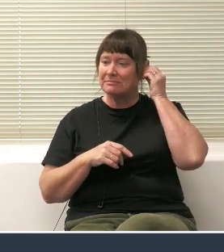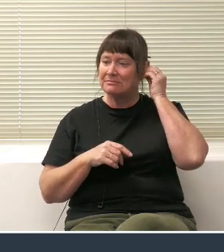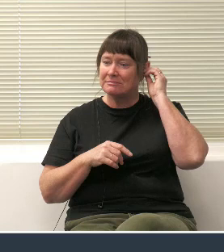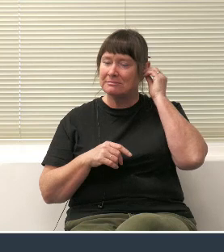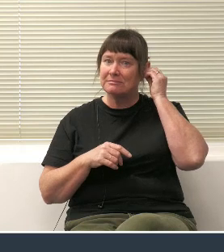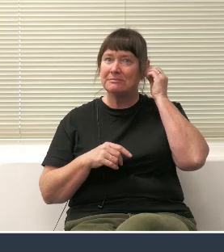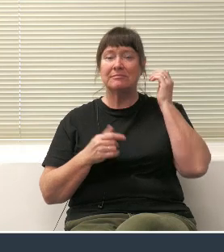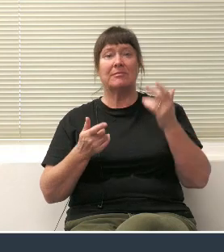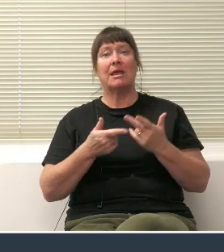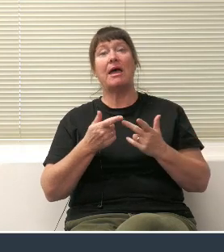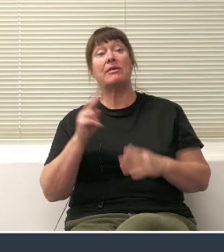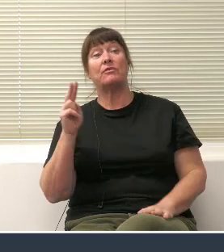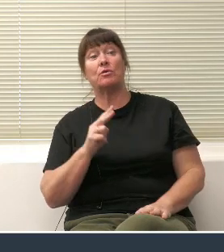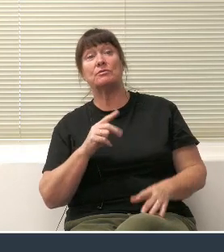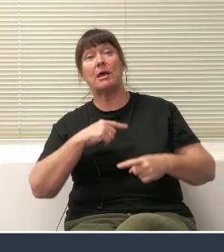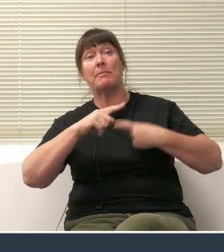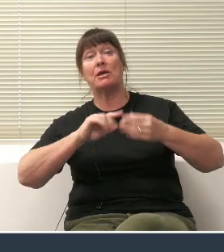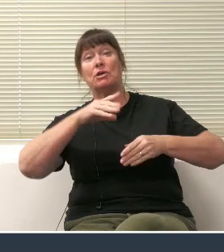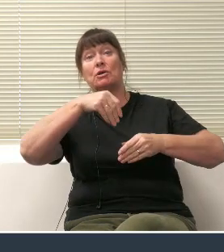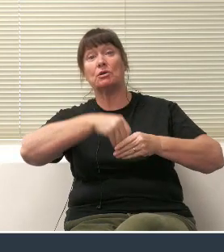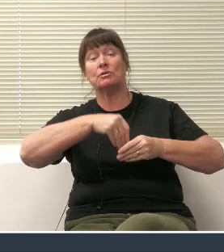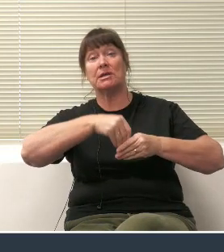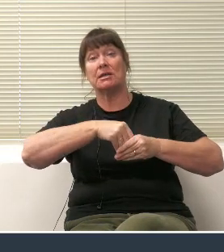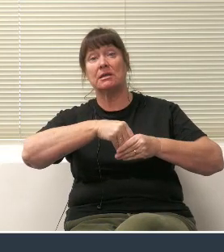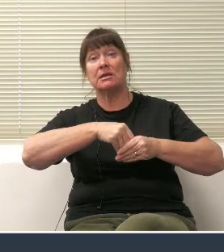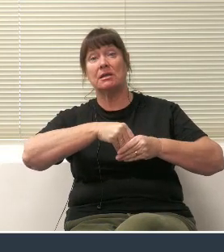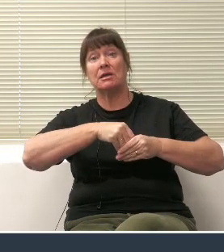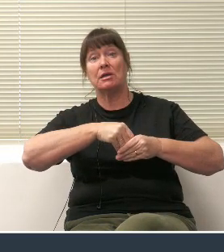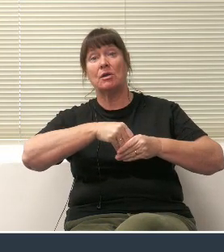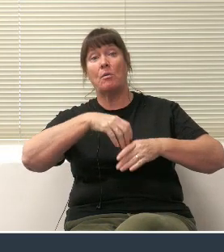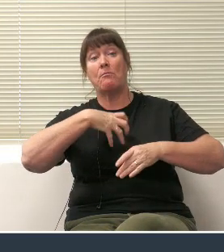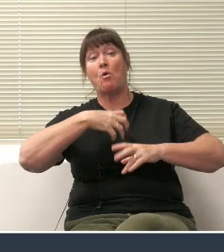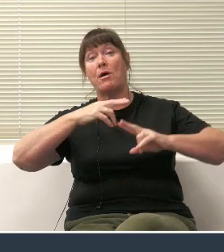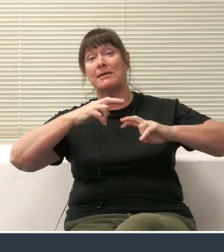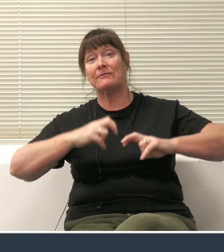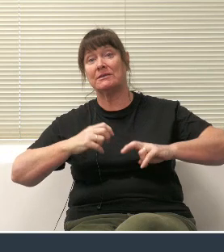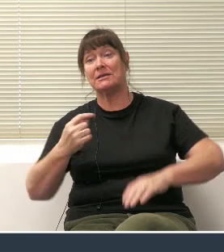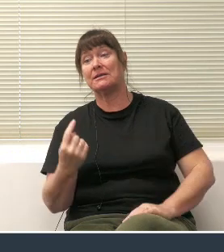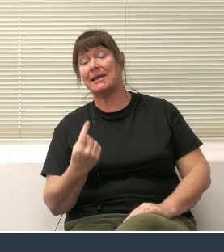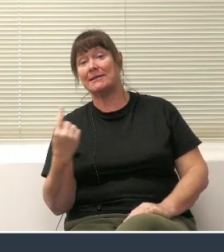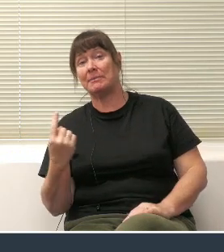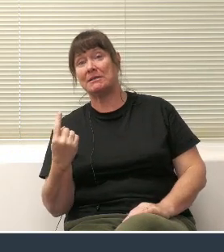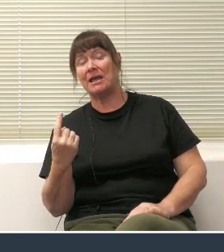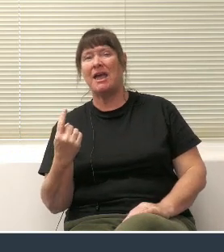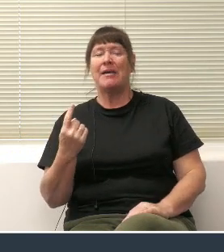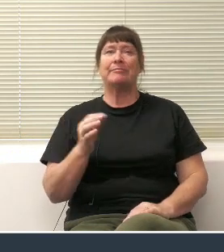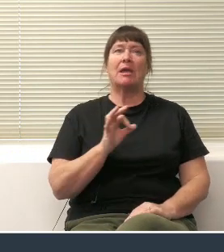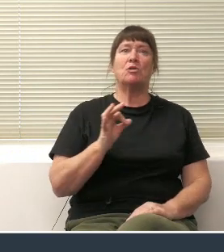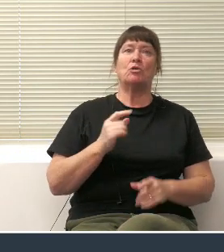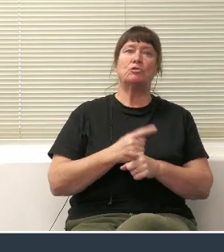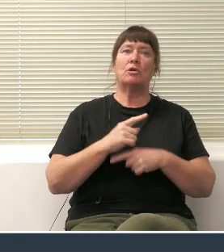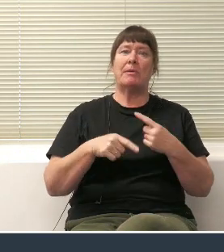other views around the inclusion of further investigation and independent, and again, this is not